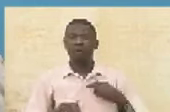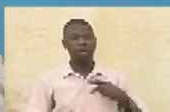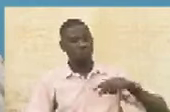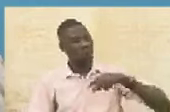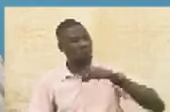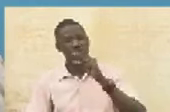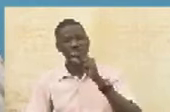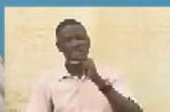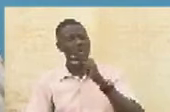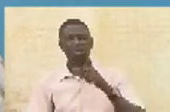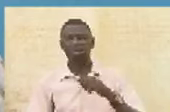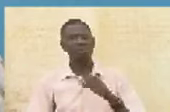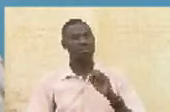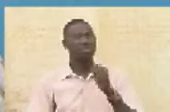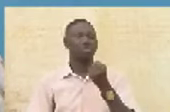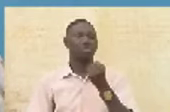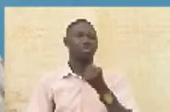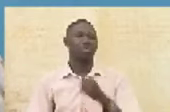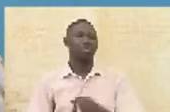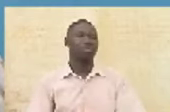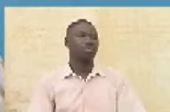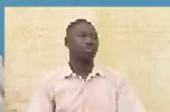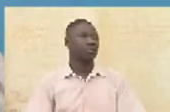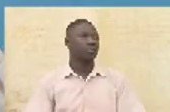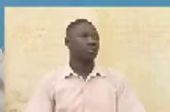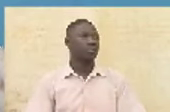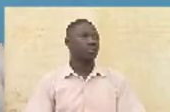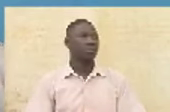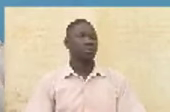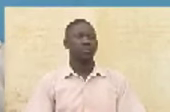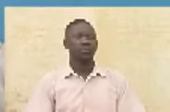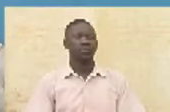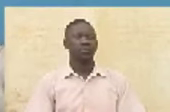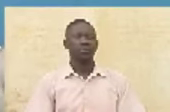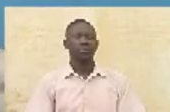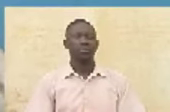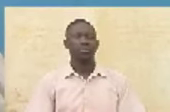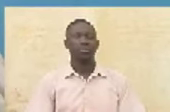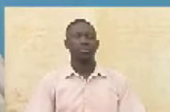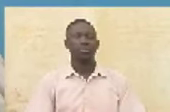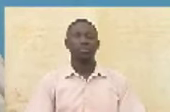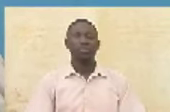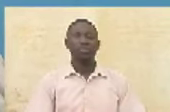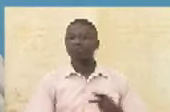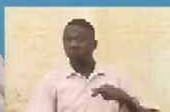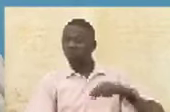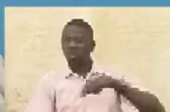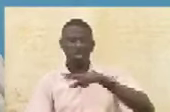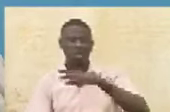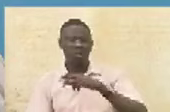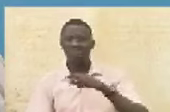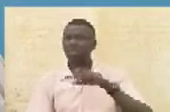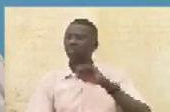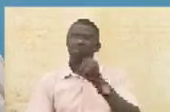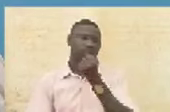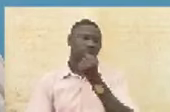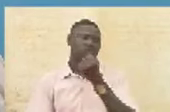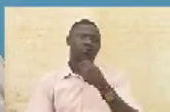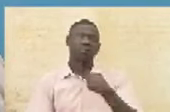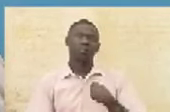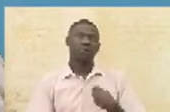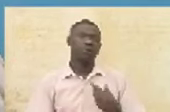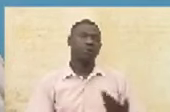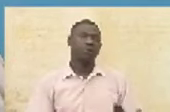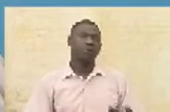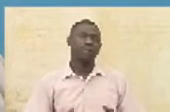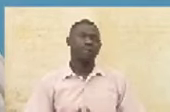My waist gives me a lot of problems. Even for a short distance, I feel it very hard to walk